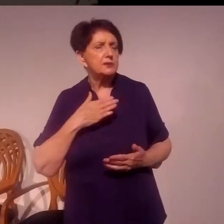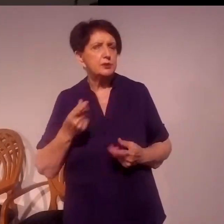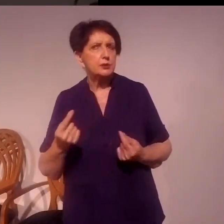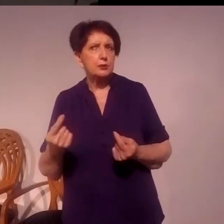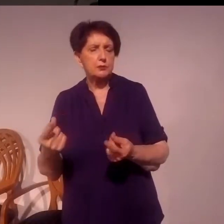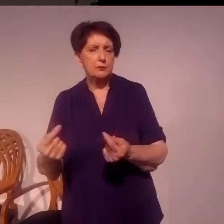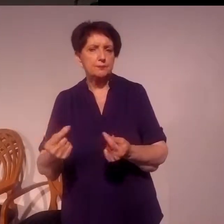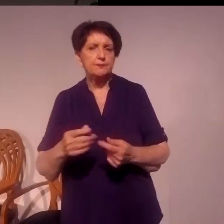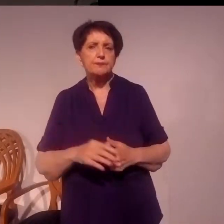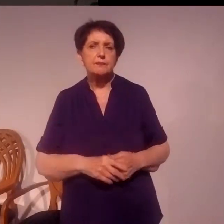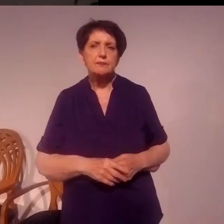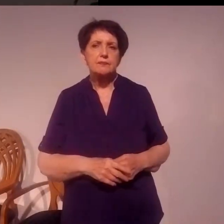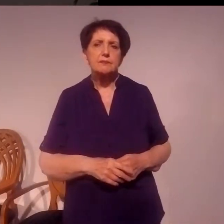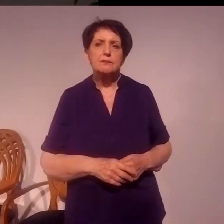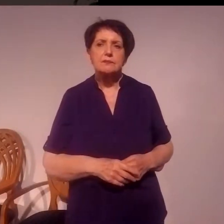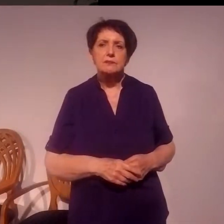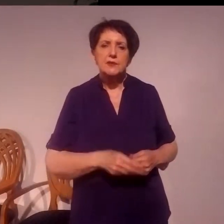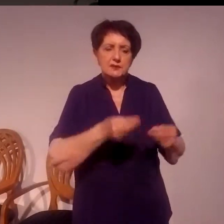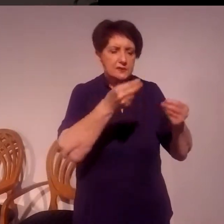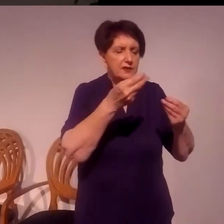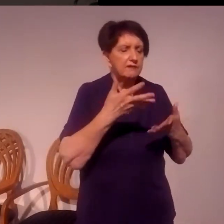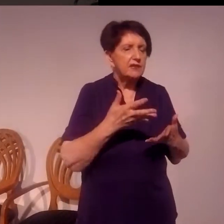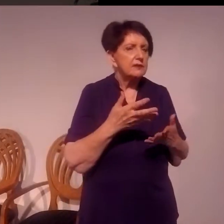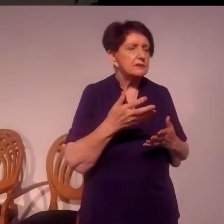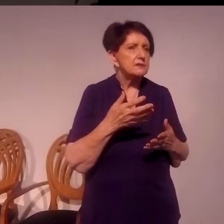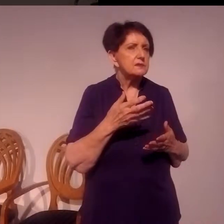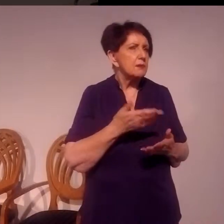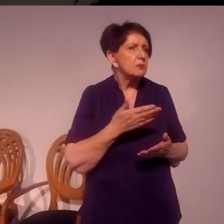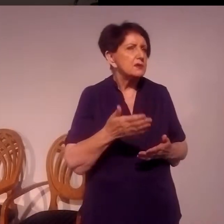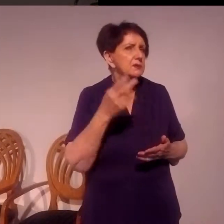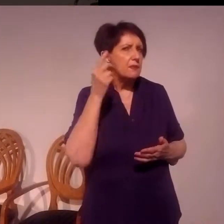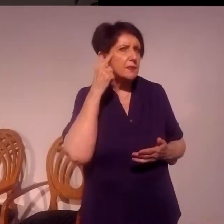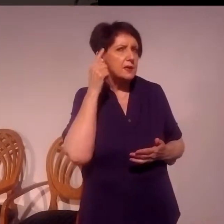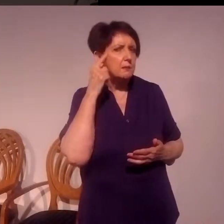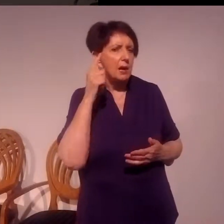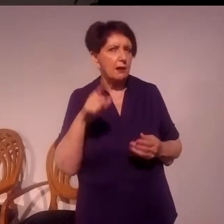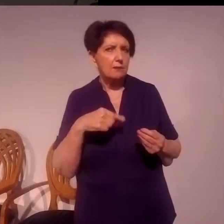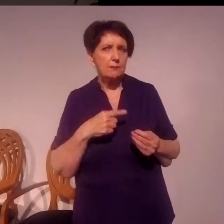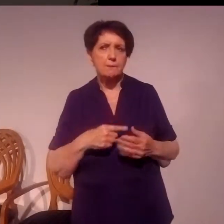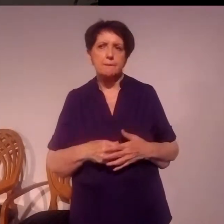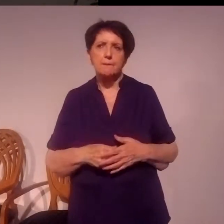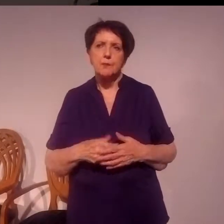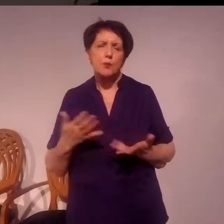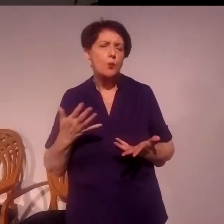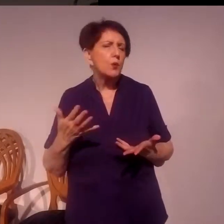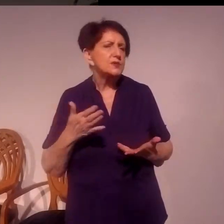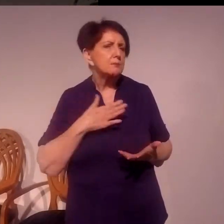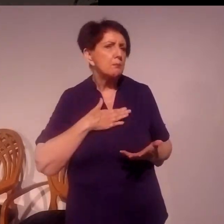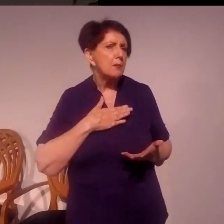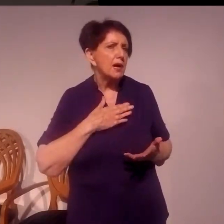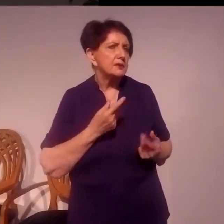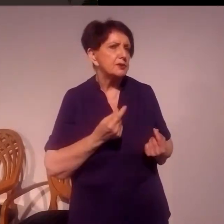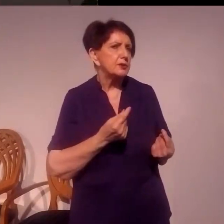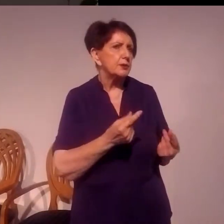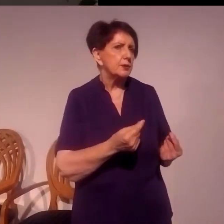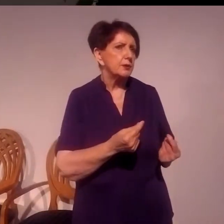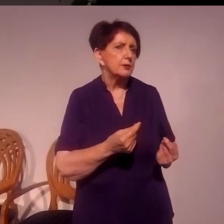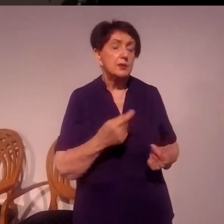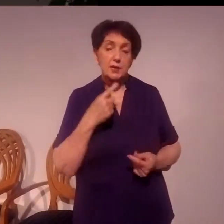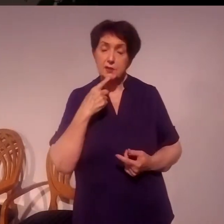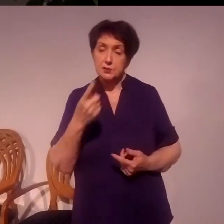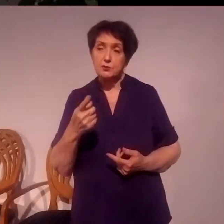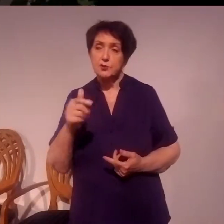that is getting us to think about, what is mine to do? I told you about Armando taking